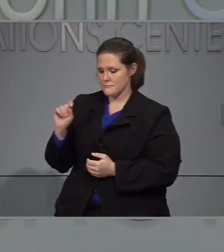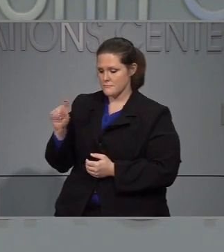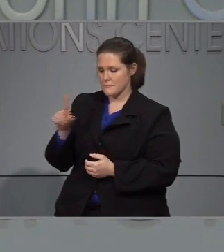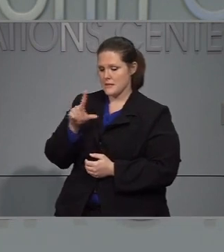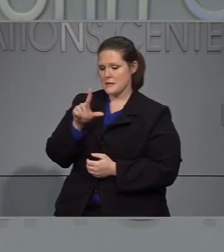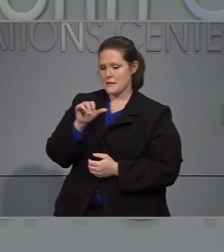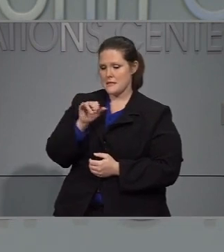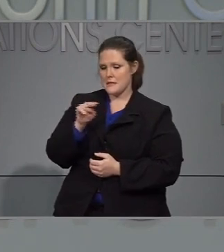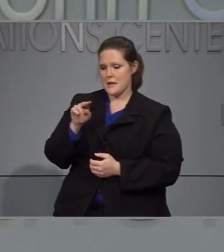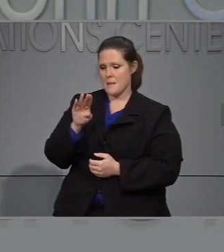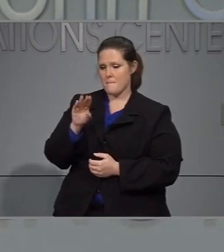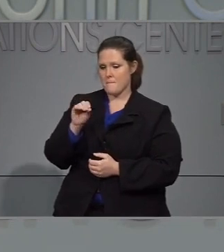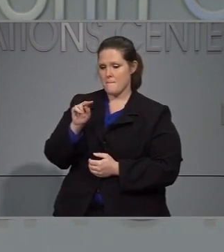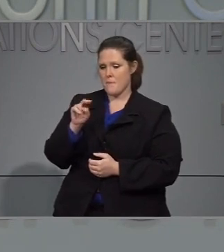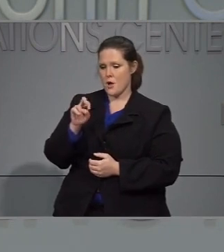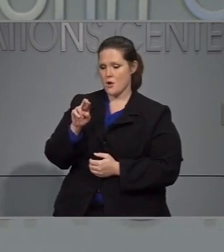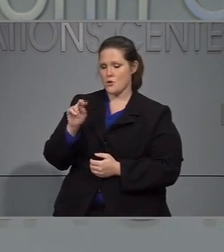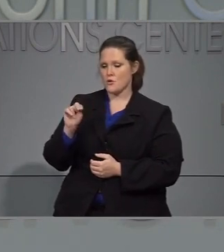News and Observer.